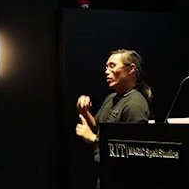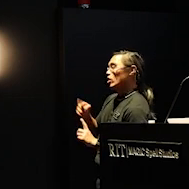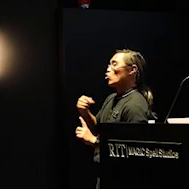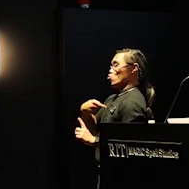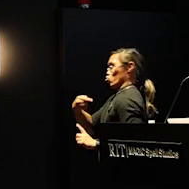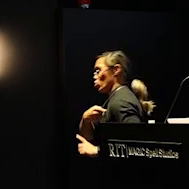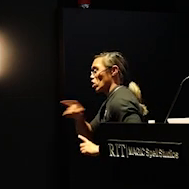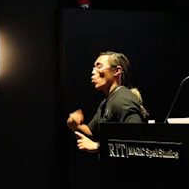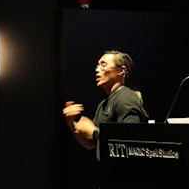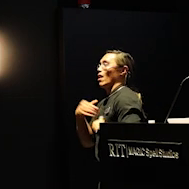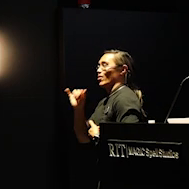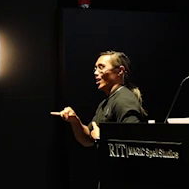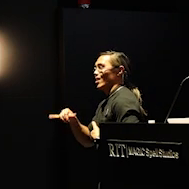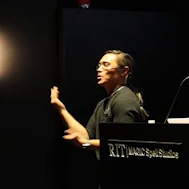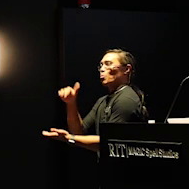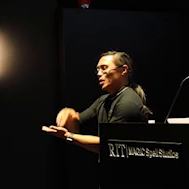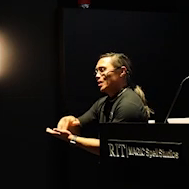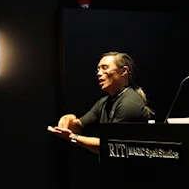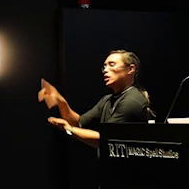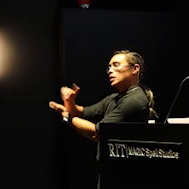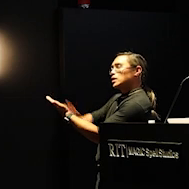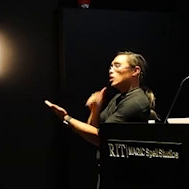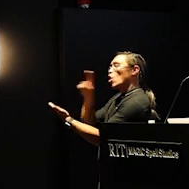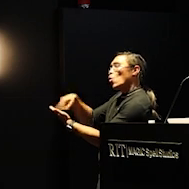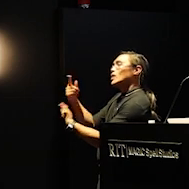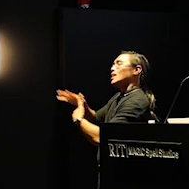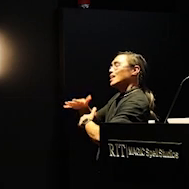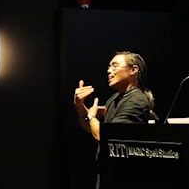So then this is Radio Social today,